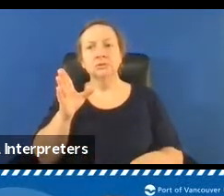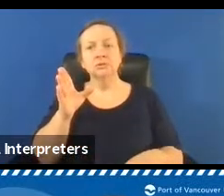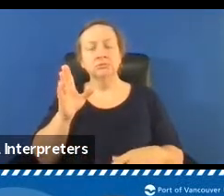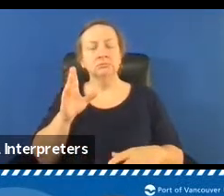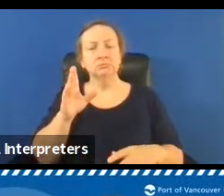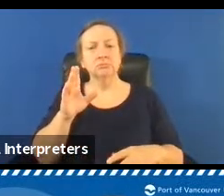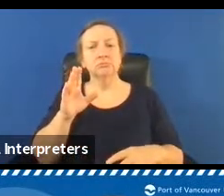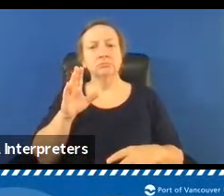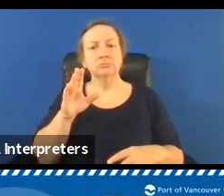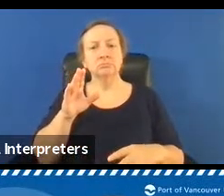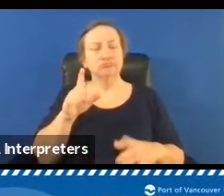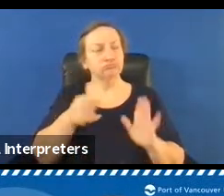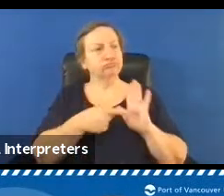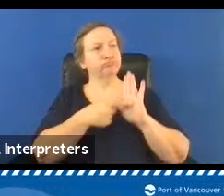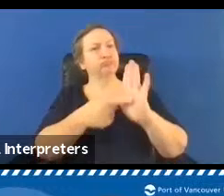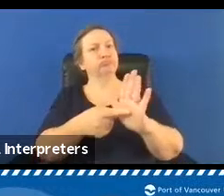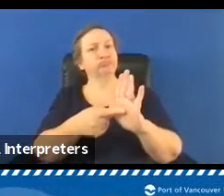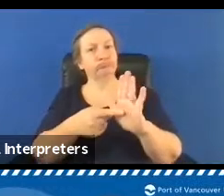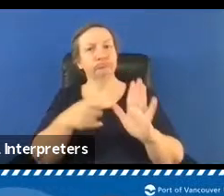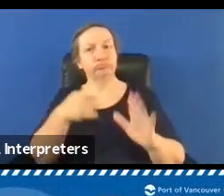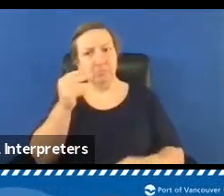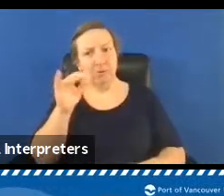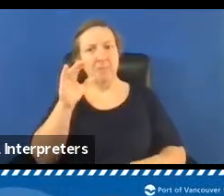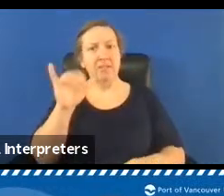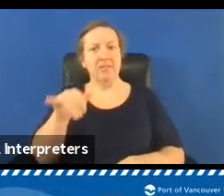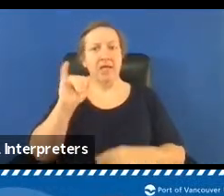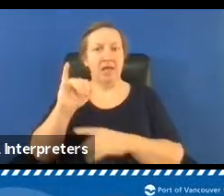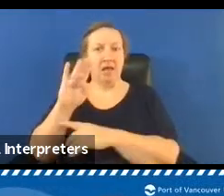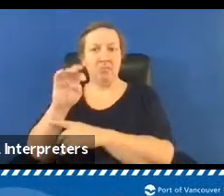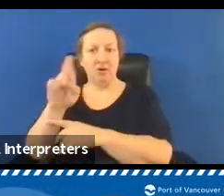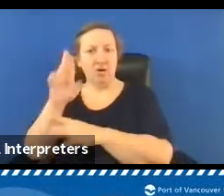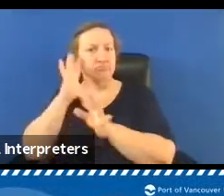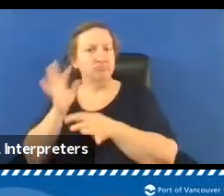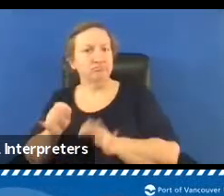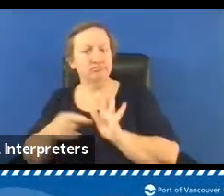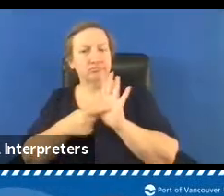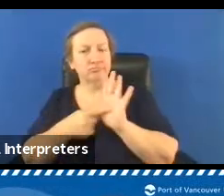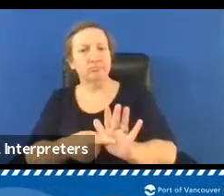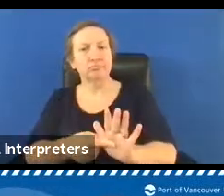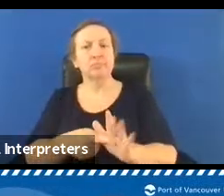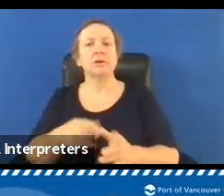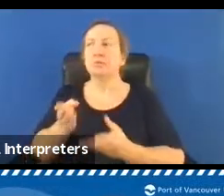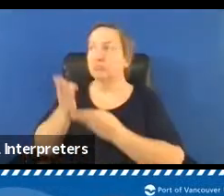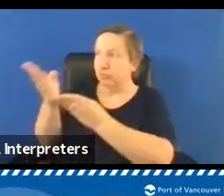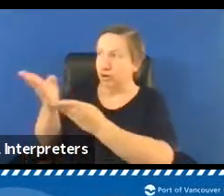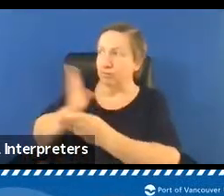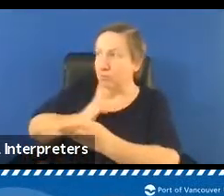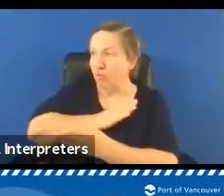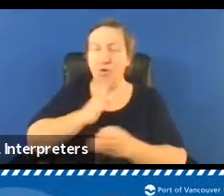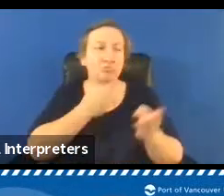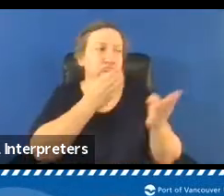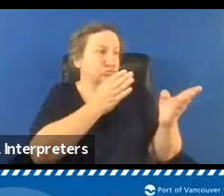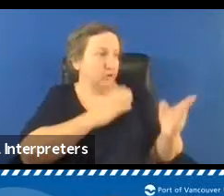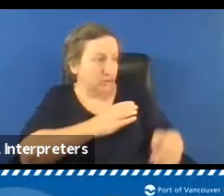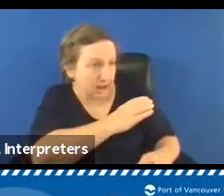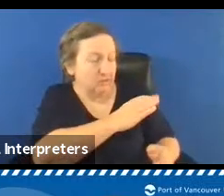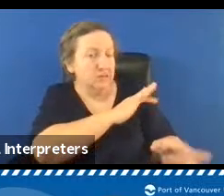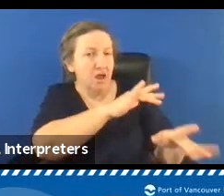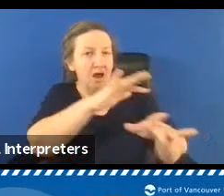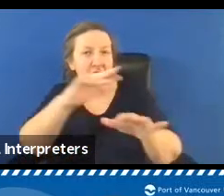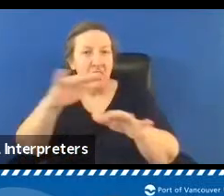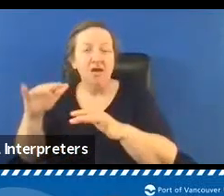IBR solution out for folks to look at and take to boards and councils. And at the end